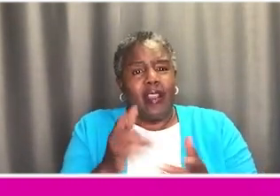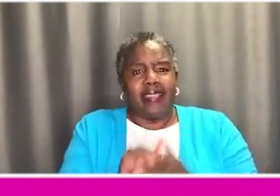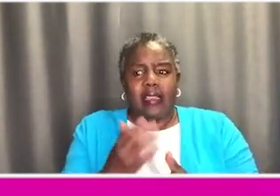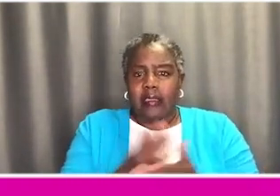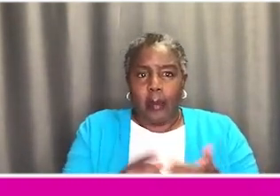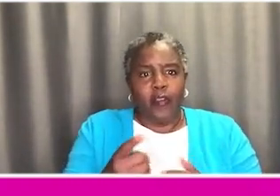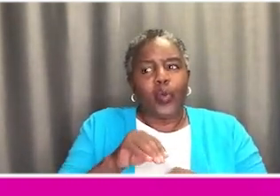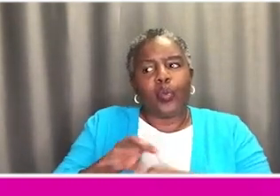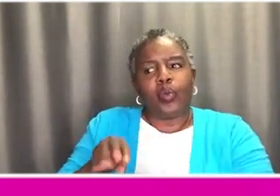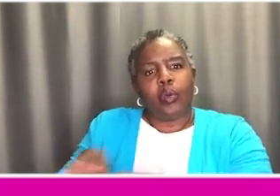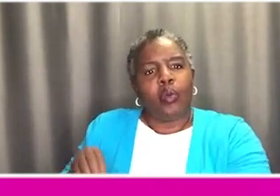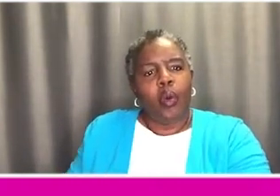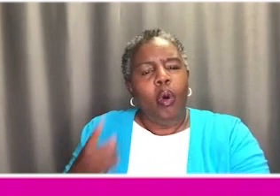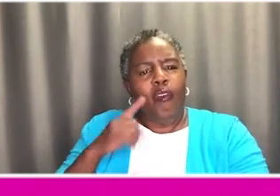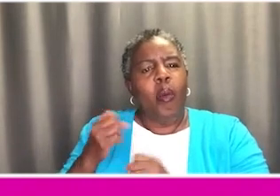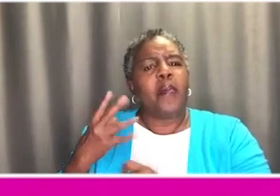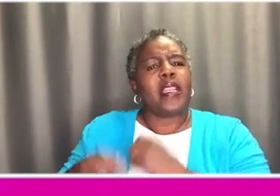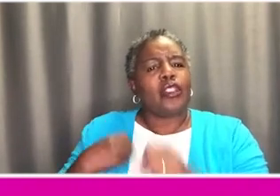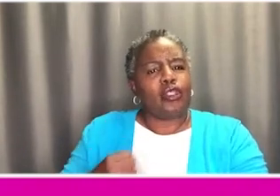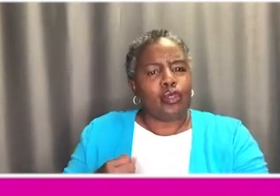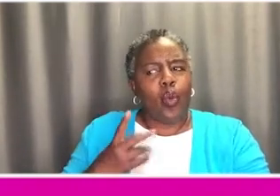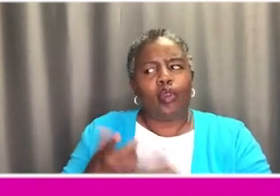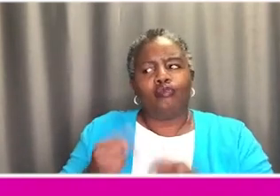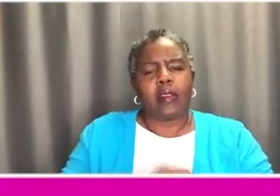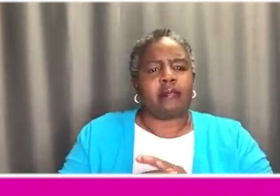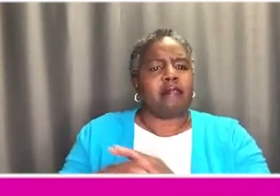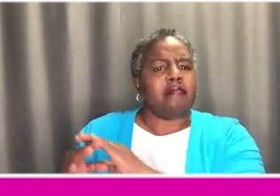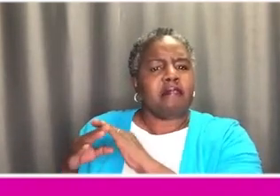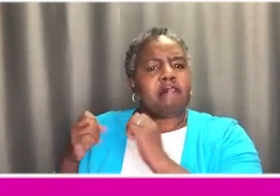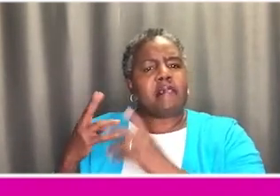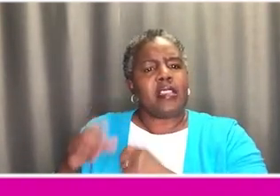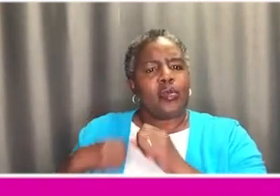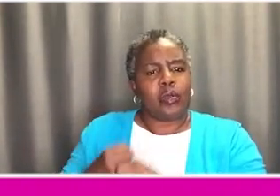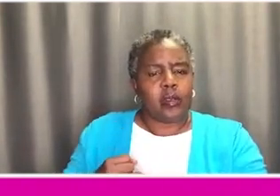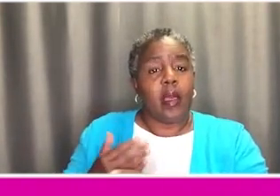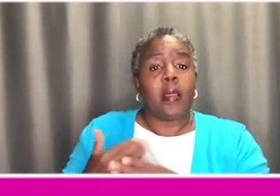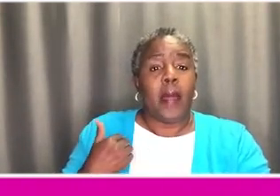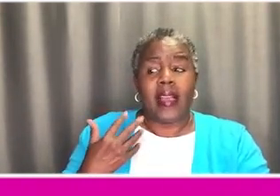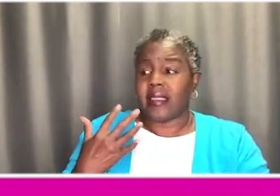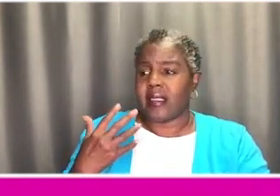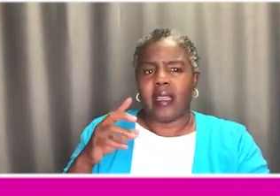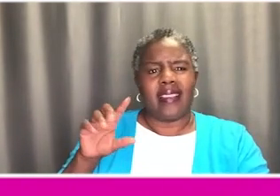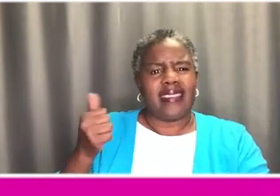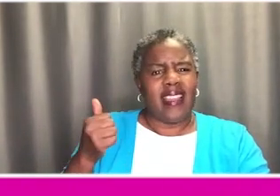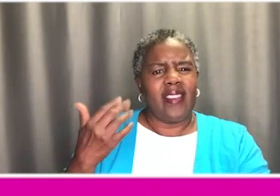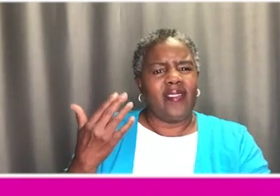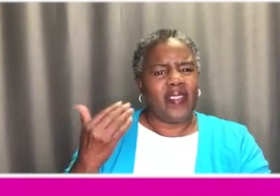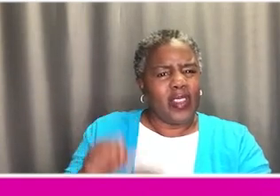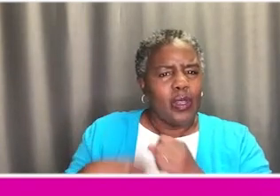of you have countered over the years and over the last few decades?